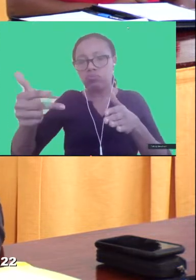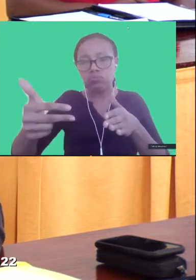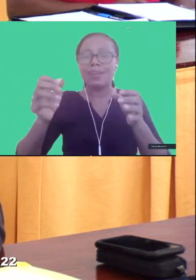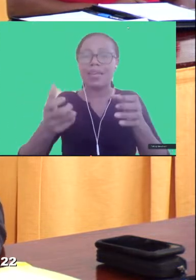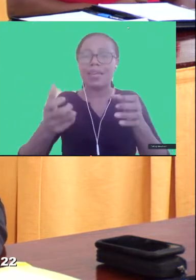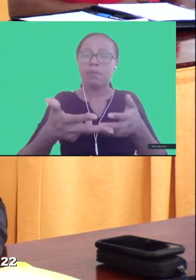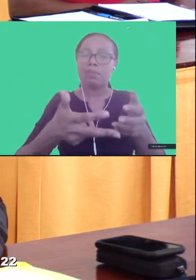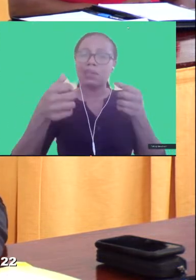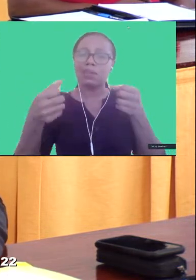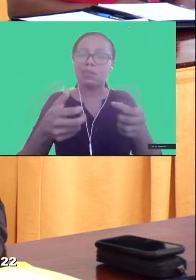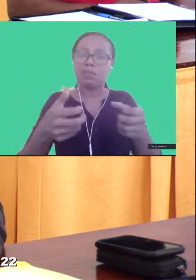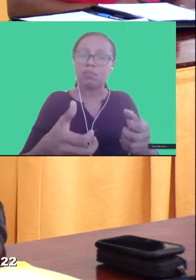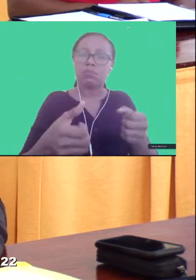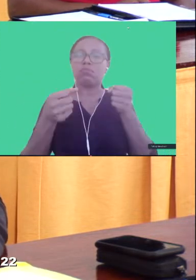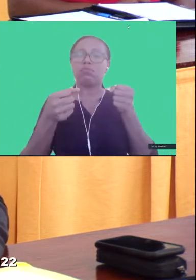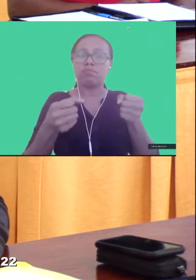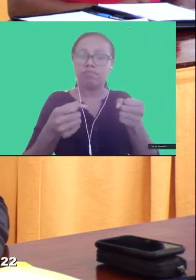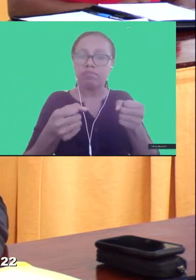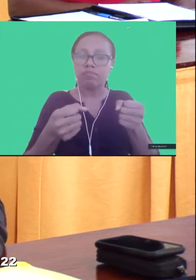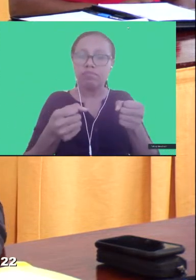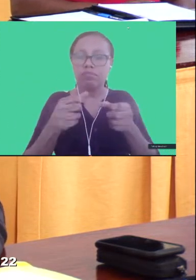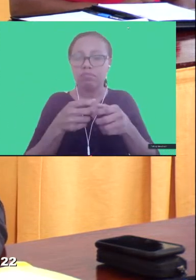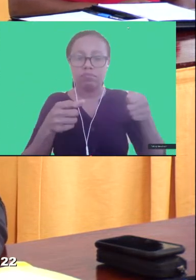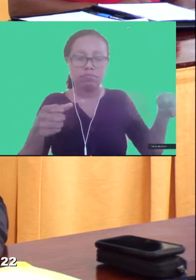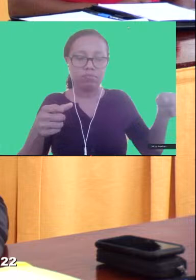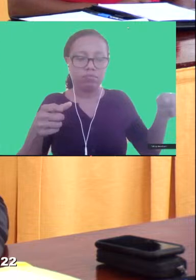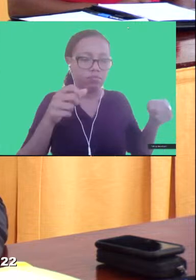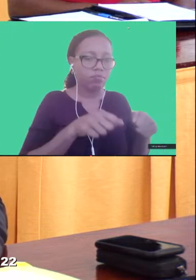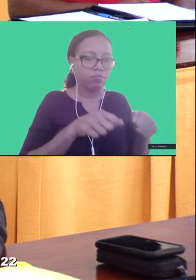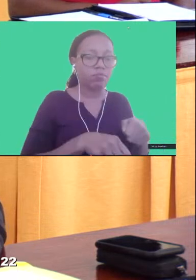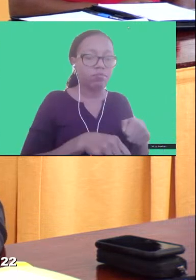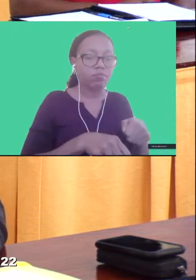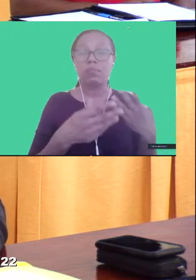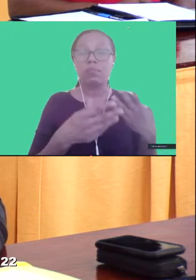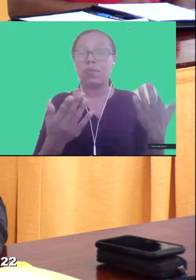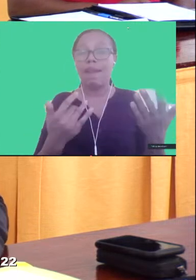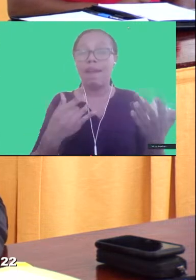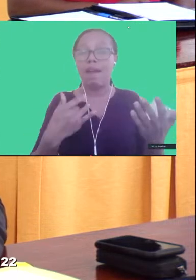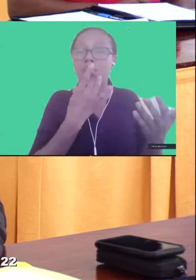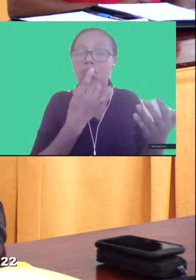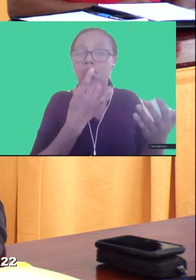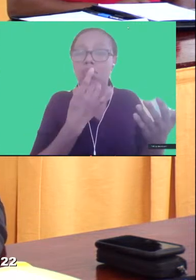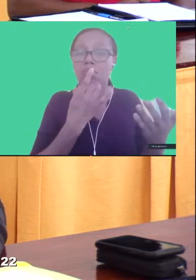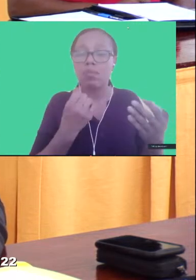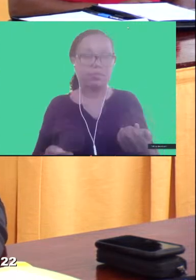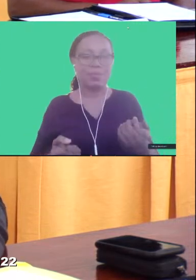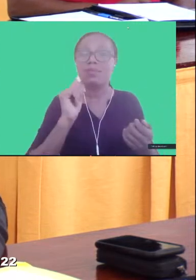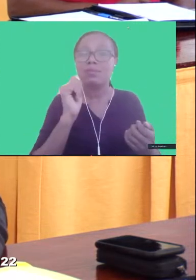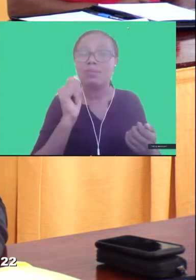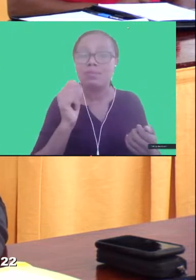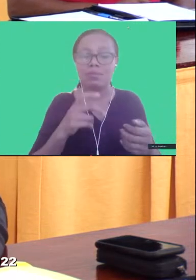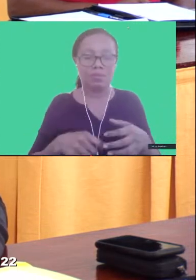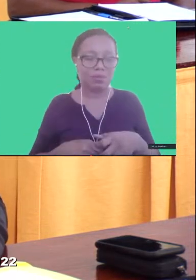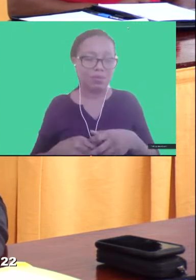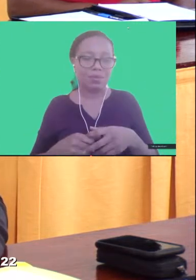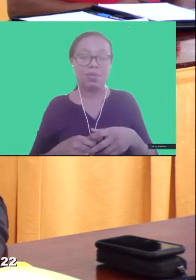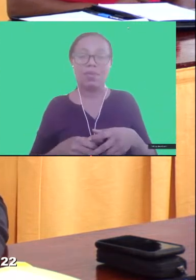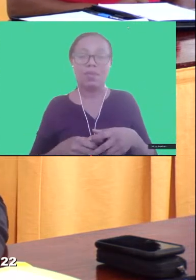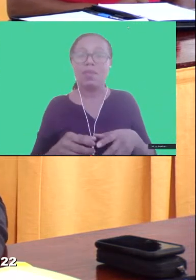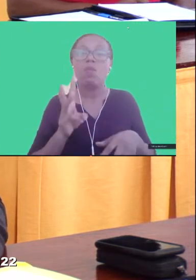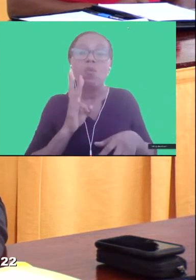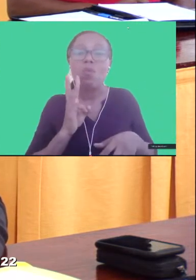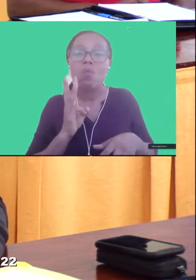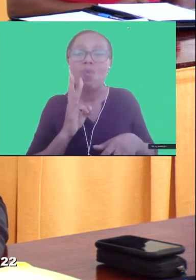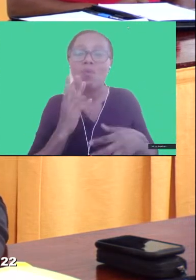have lighting, you have running water, you have bathroom facilities. In other words, all the comforts that will make it